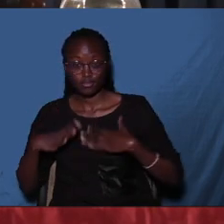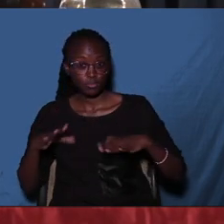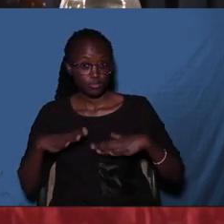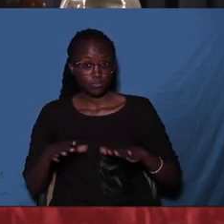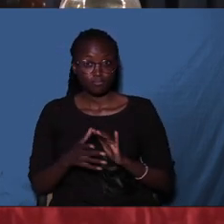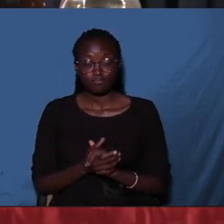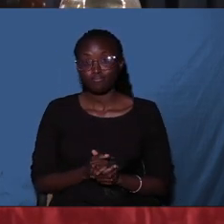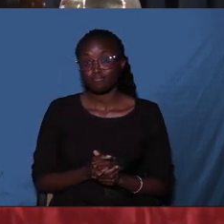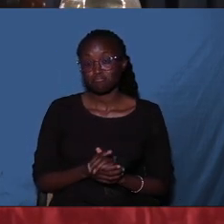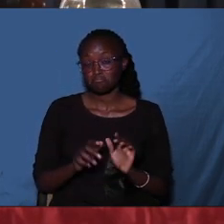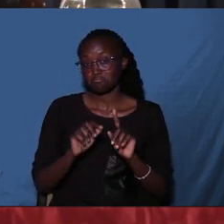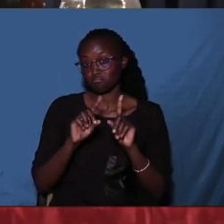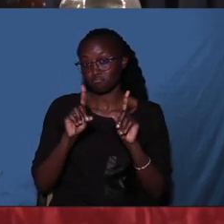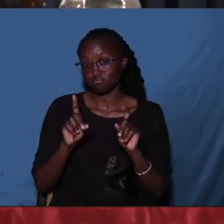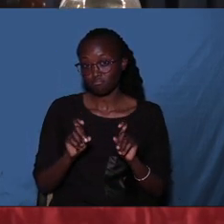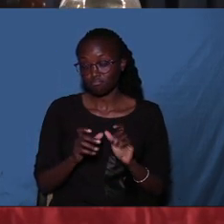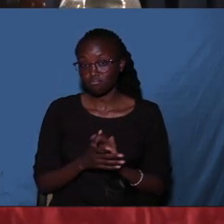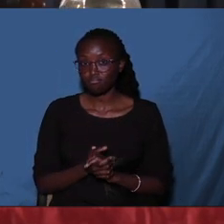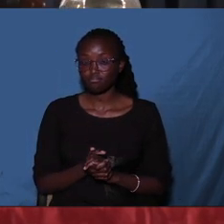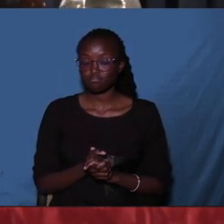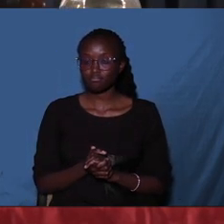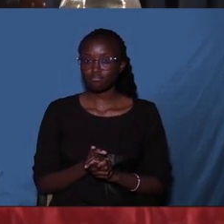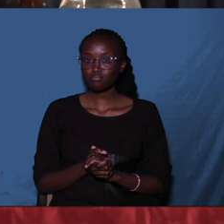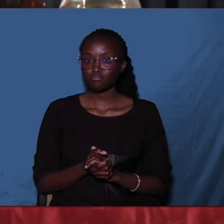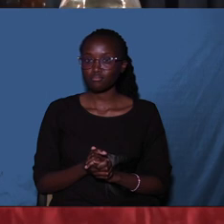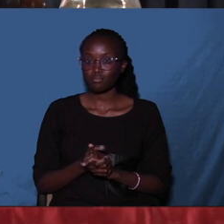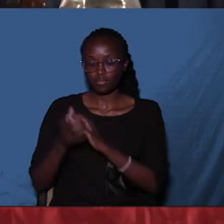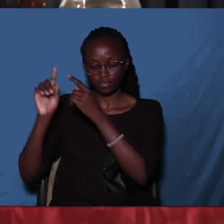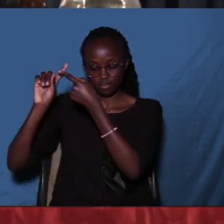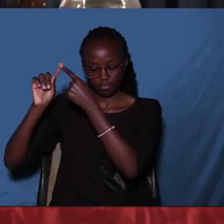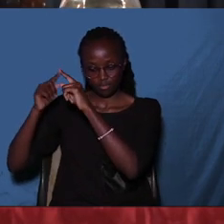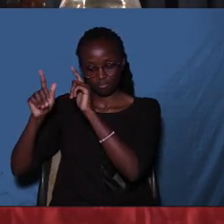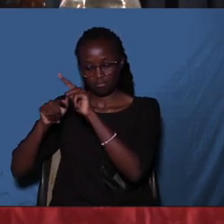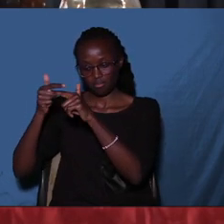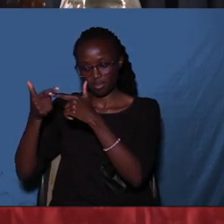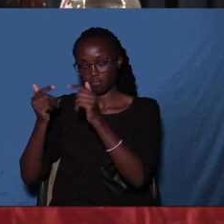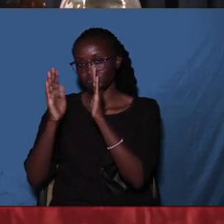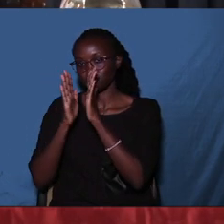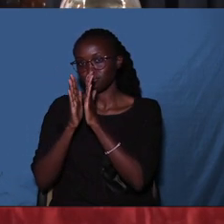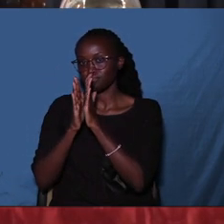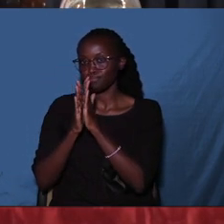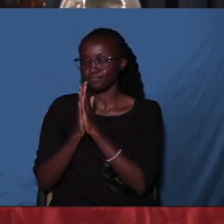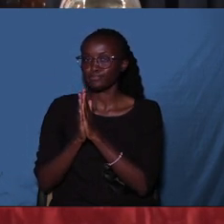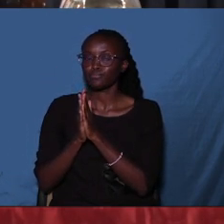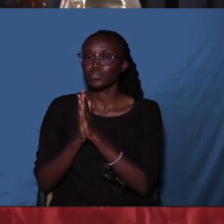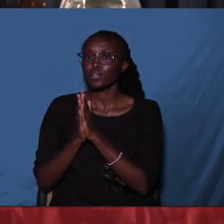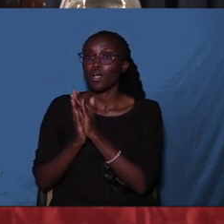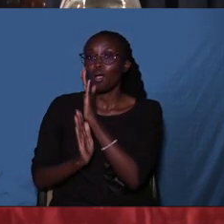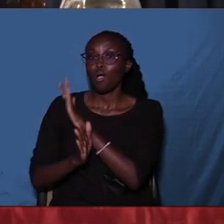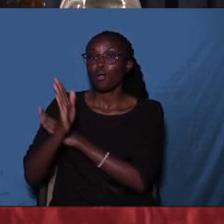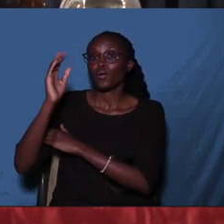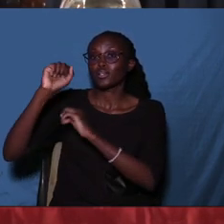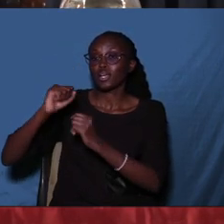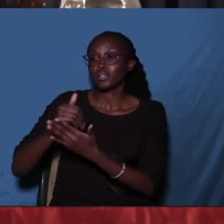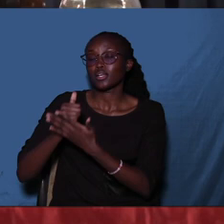some strength, some struggle, just know that, God, I need to live out of this life, to live out of this kind of life so